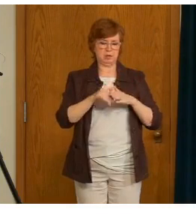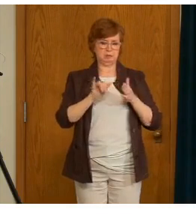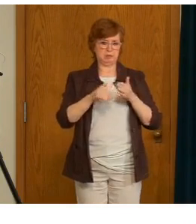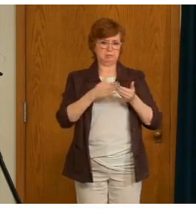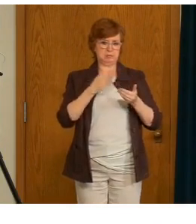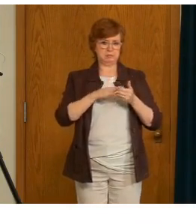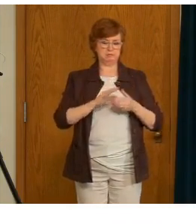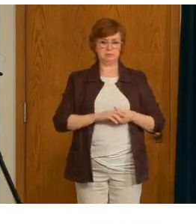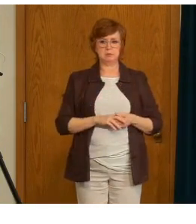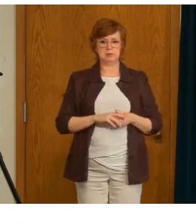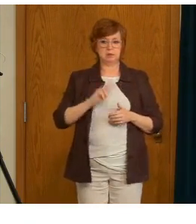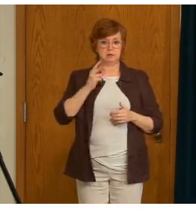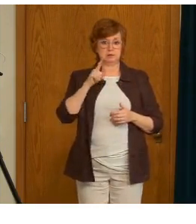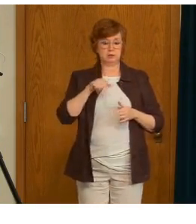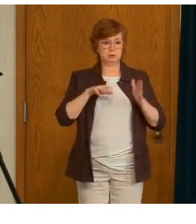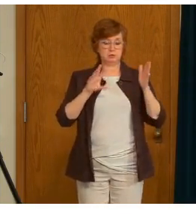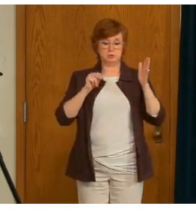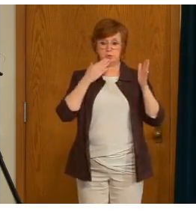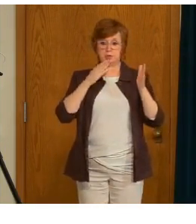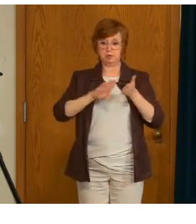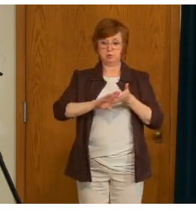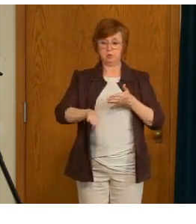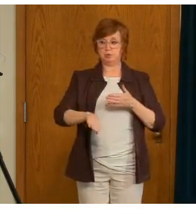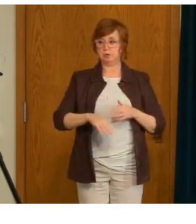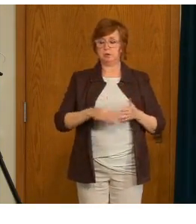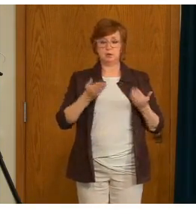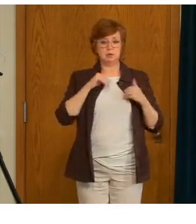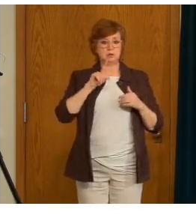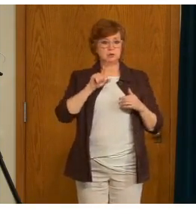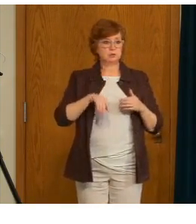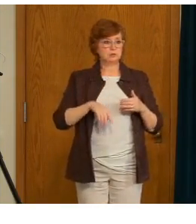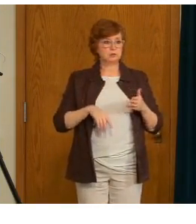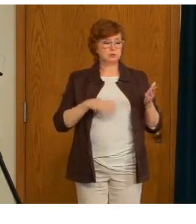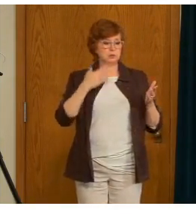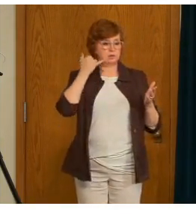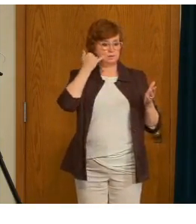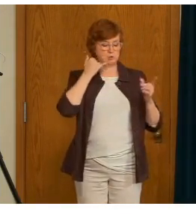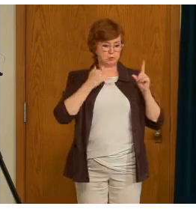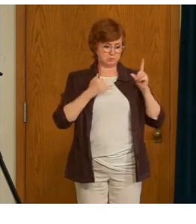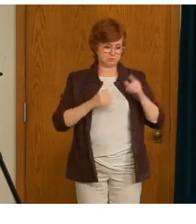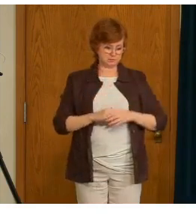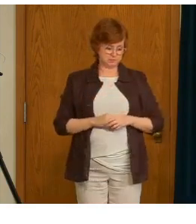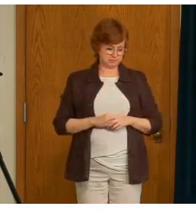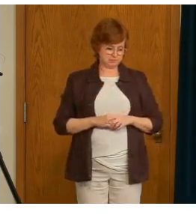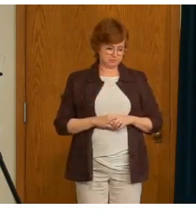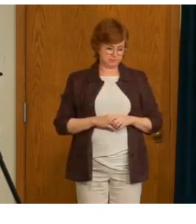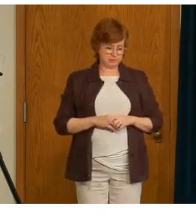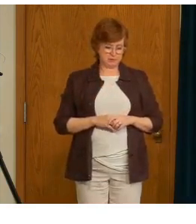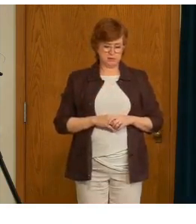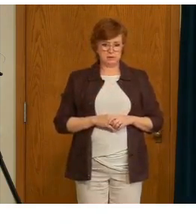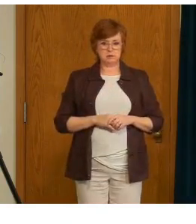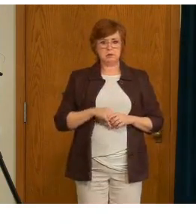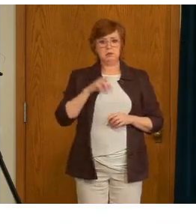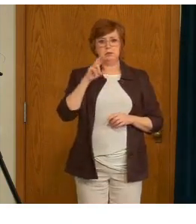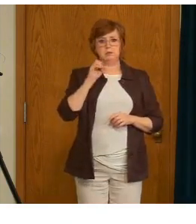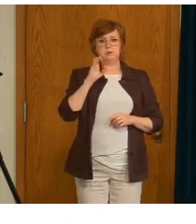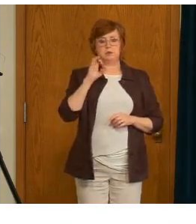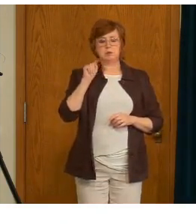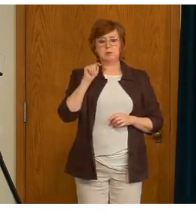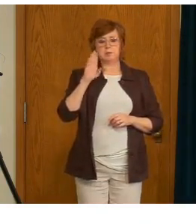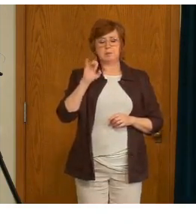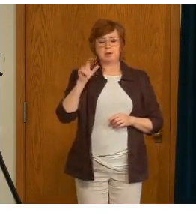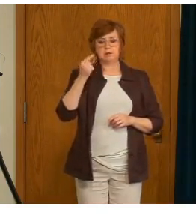Do you have a follow-up question, Julia? No, that answers it for me. Thank you. We'll take our next question on the phone line.